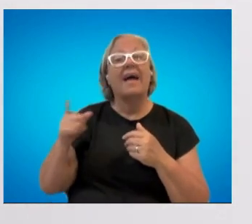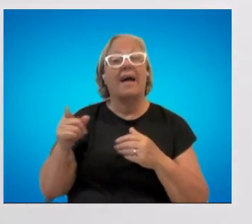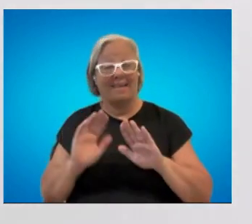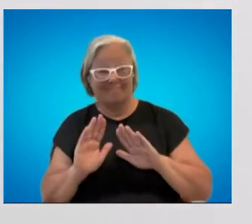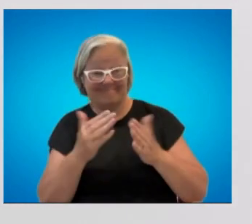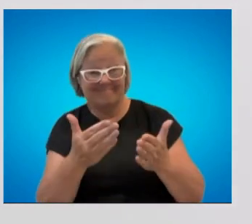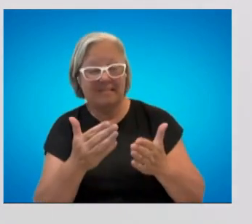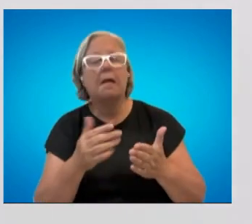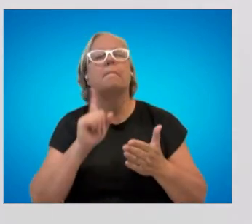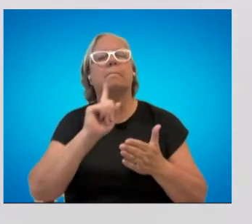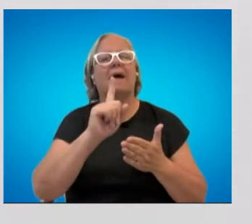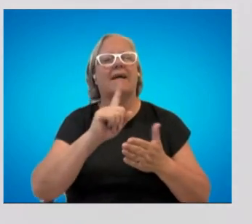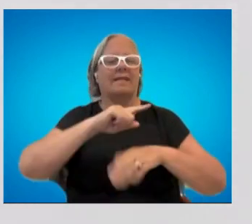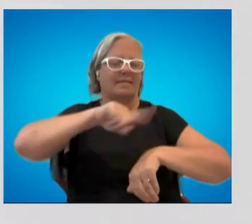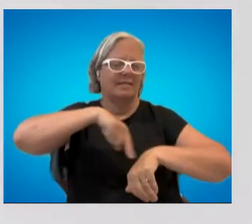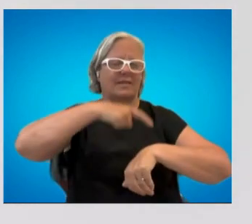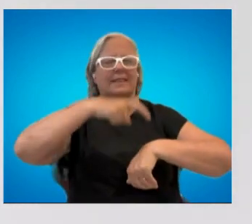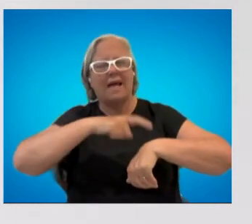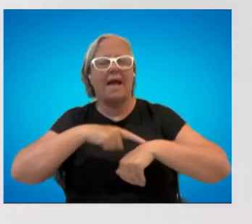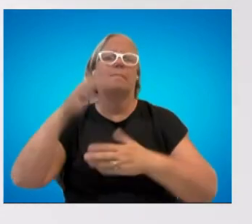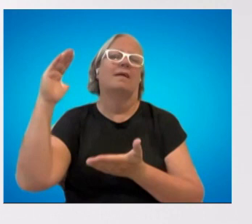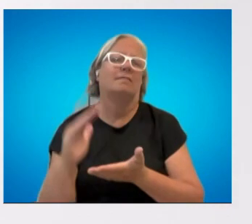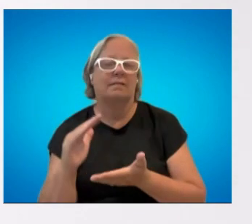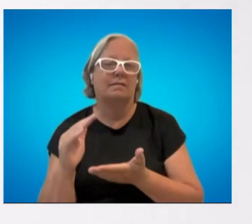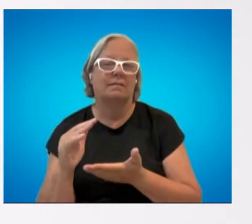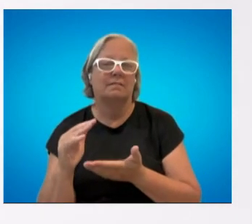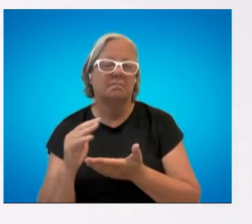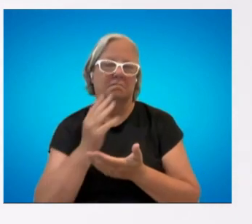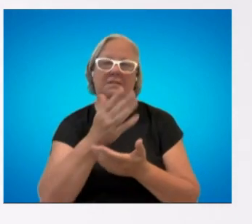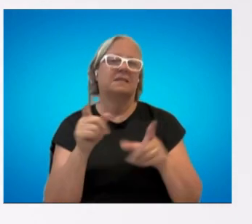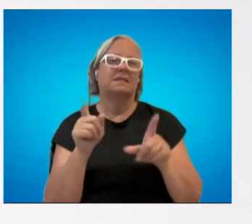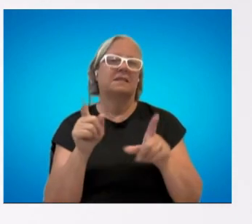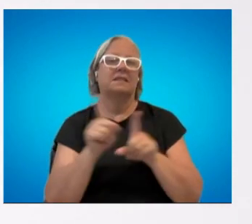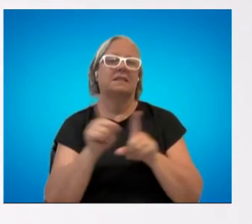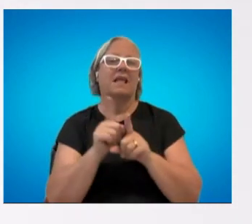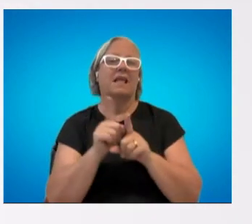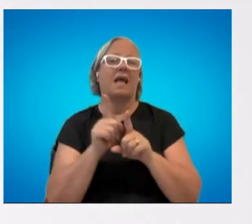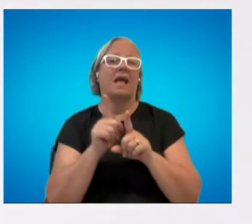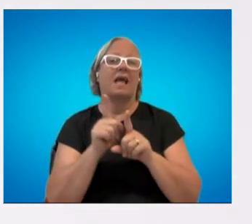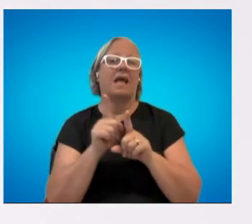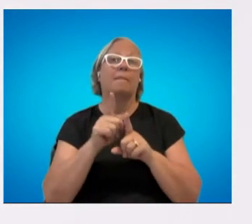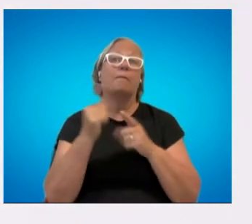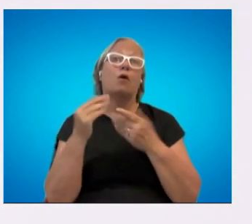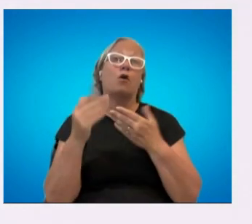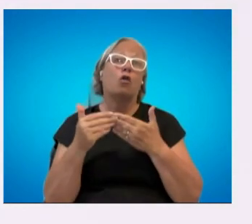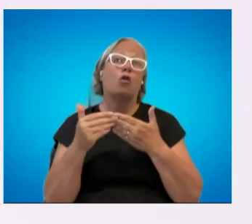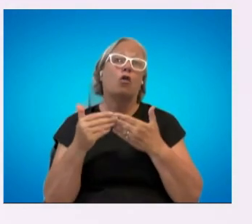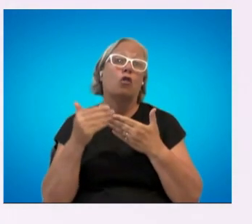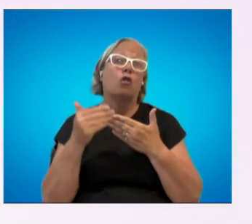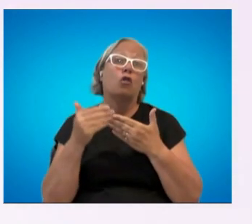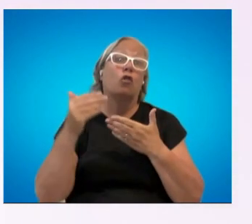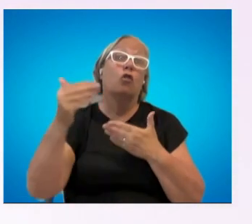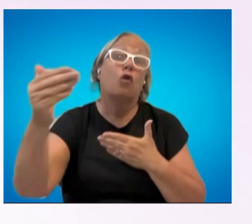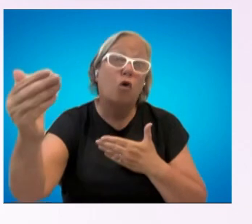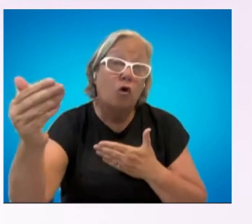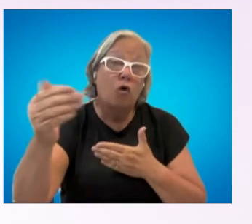the data. And similar trend goes also for long-term care. So, but here the effect is equally strong for women and